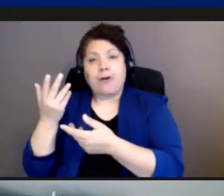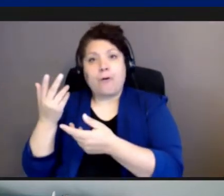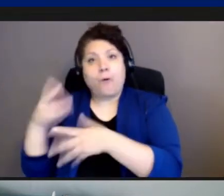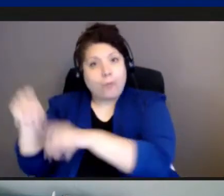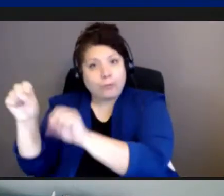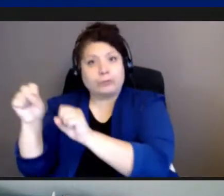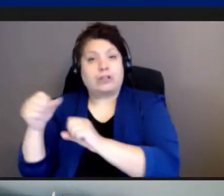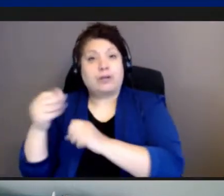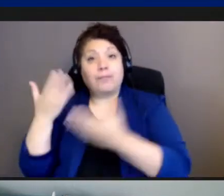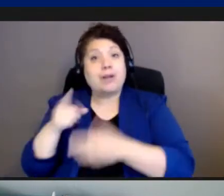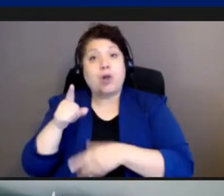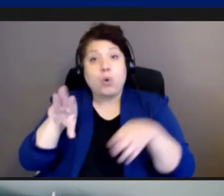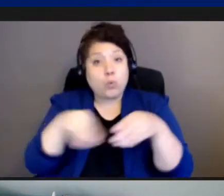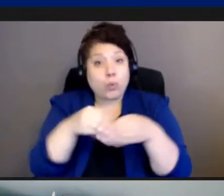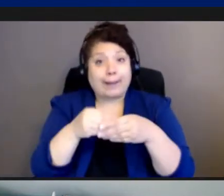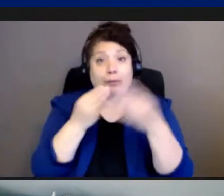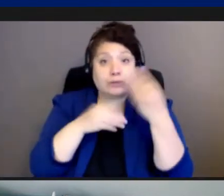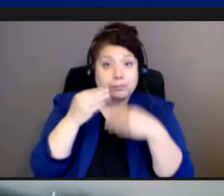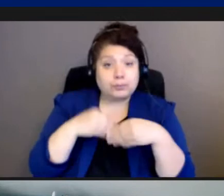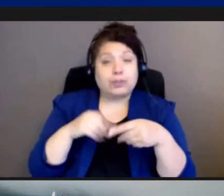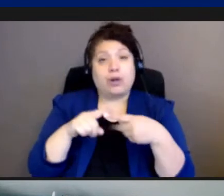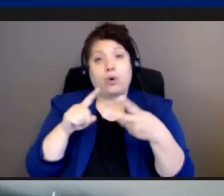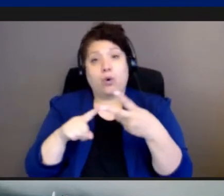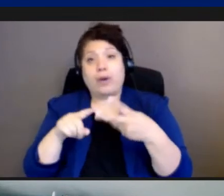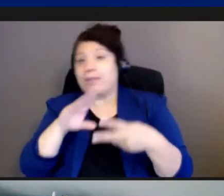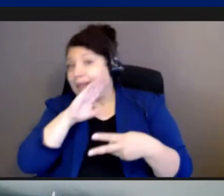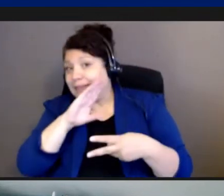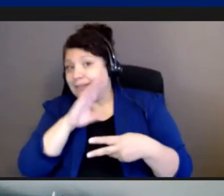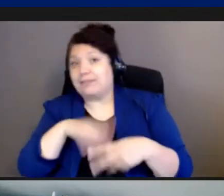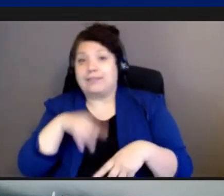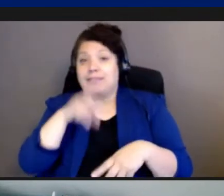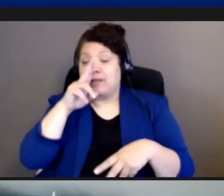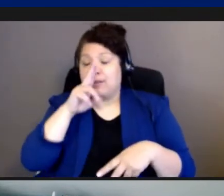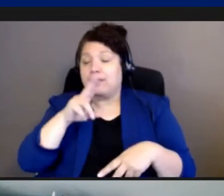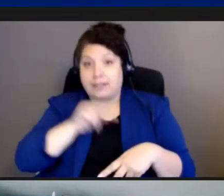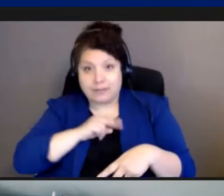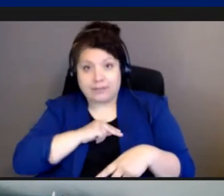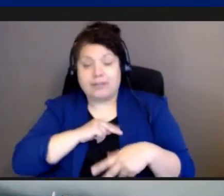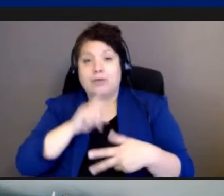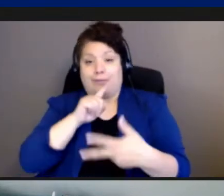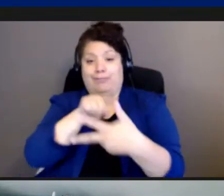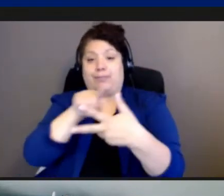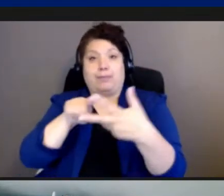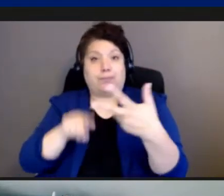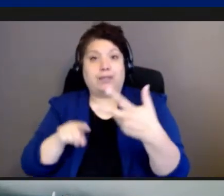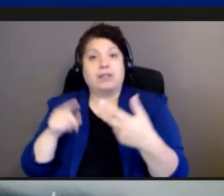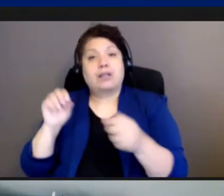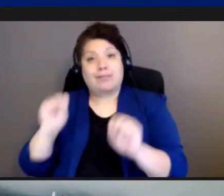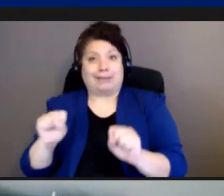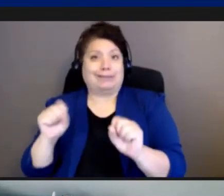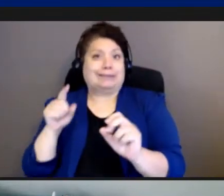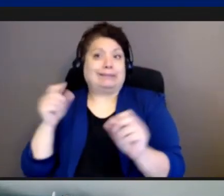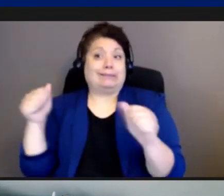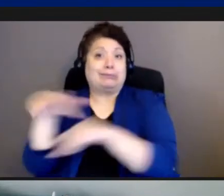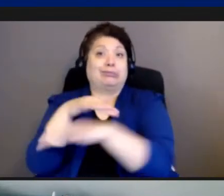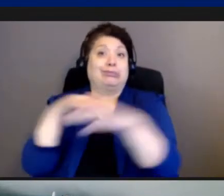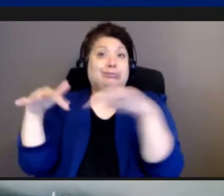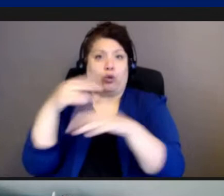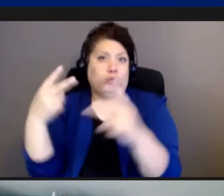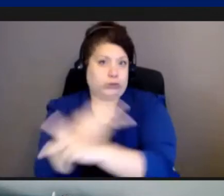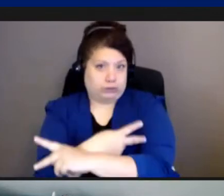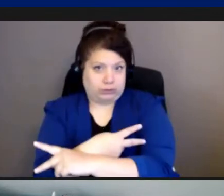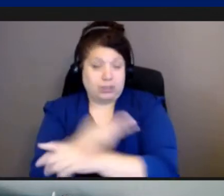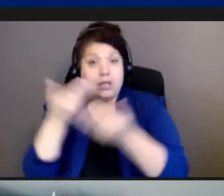Thanksgiving party or a Halloween party, all of those are a really bad idea right now with the amount of transmission going on and COVID. So